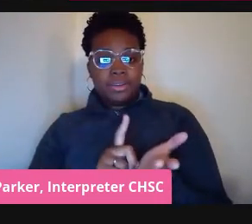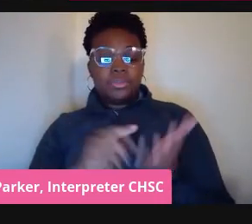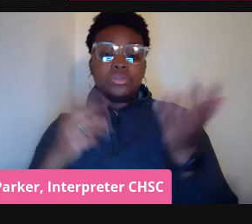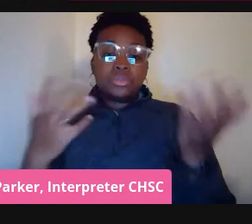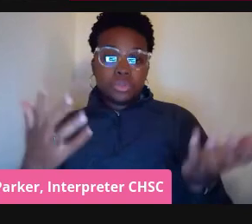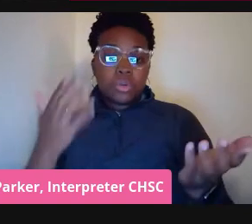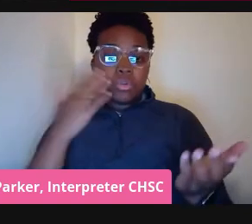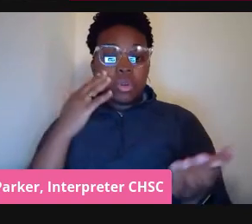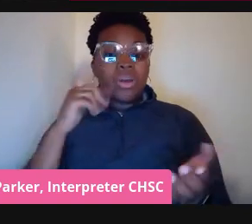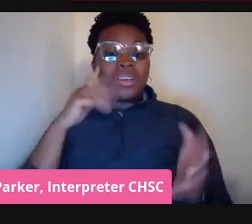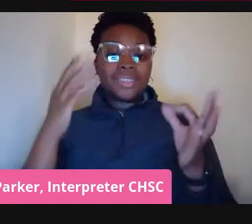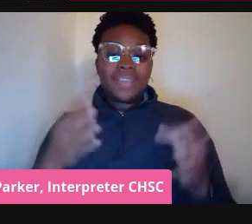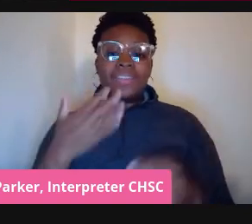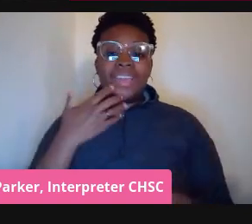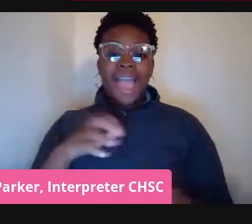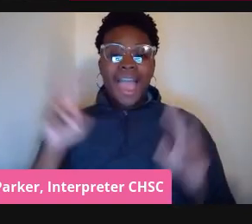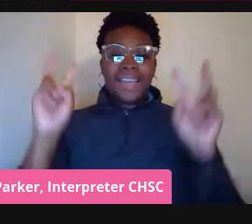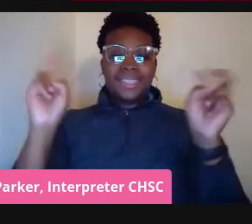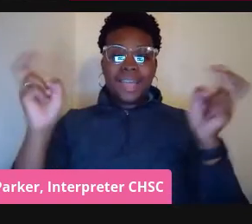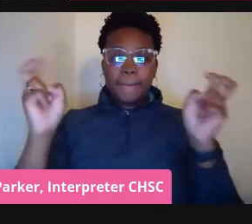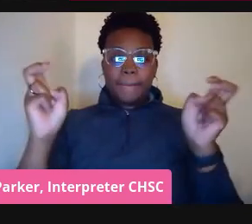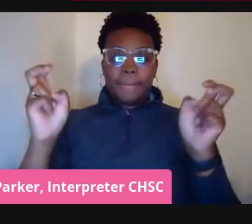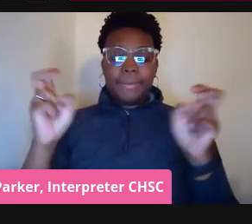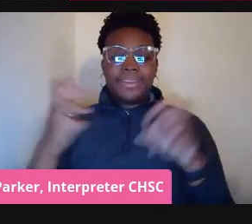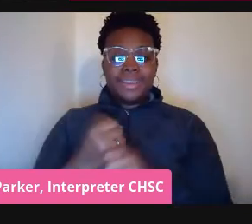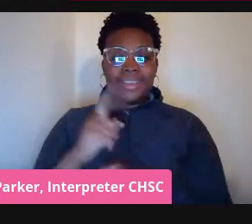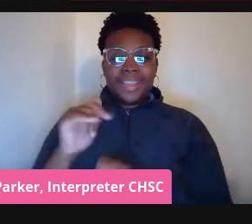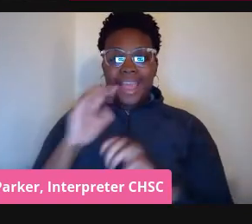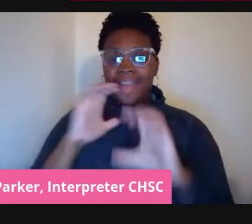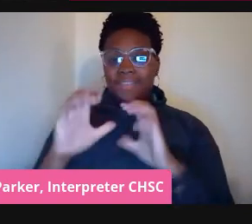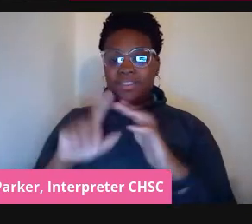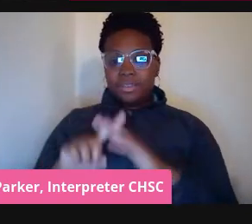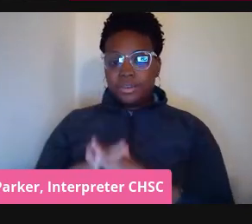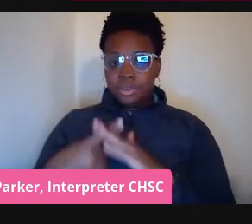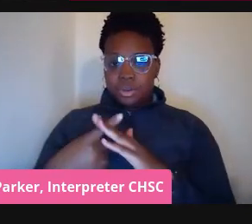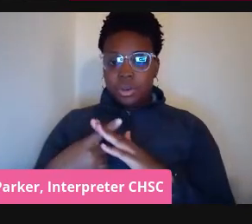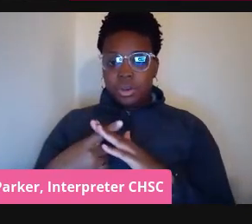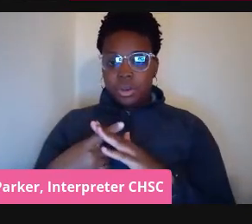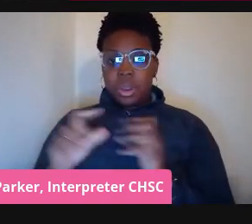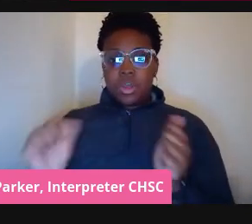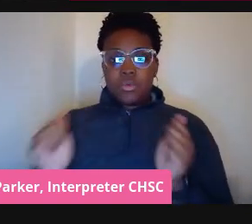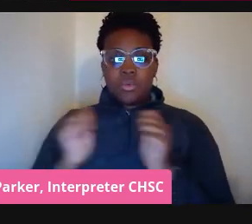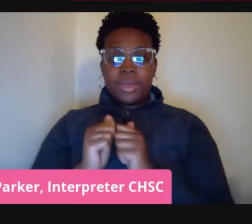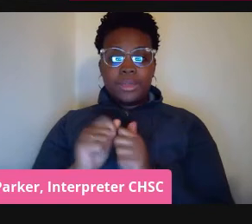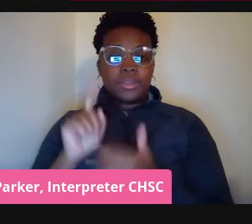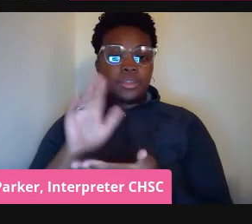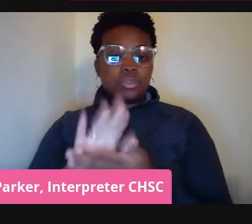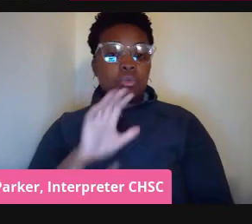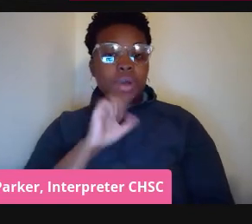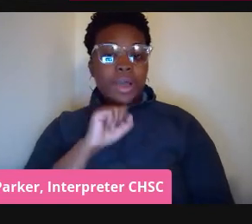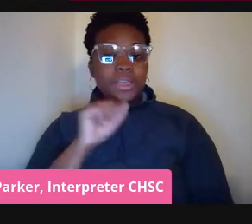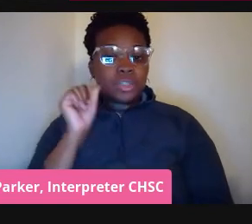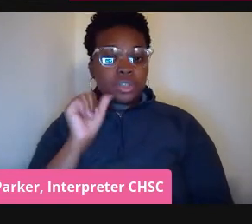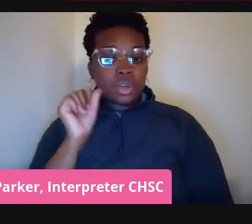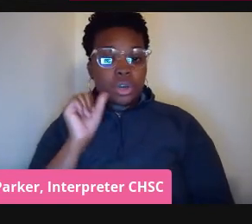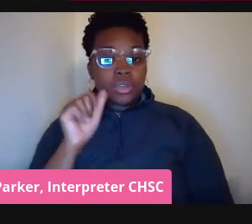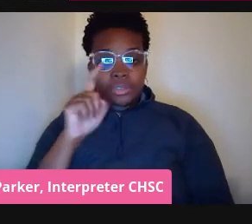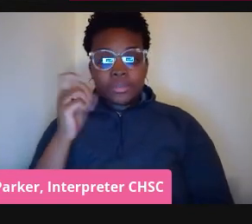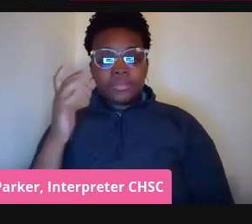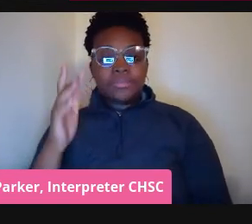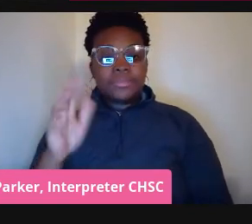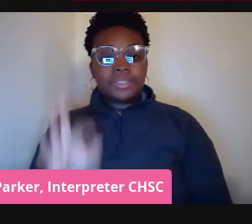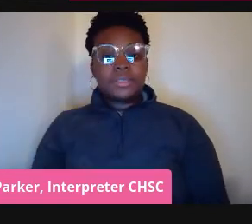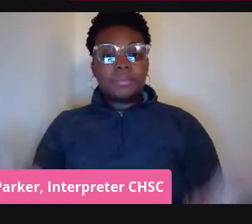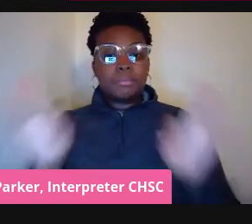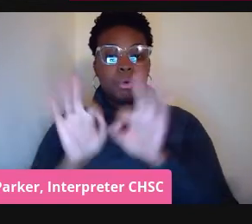know, it's definitely a hot topic to get that conversation started with, you know, school age girls, because it's so important. You know,